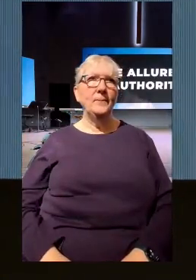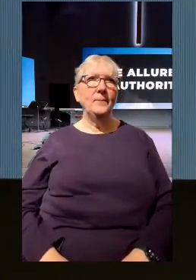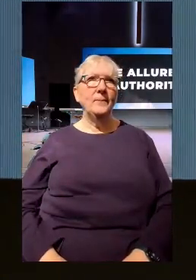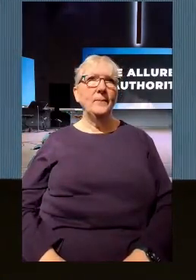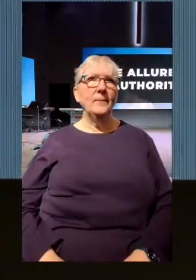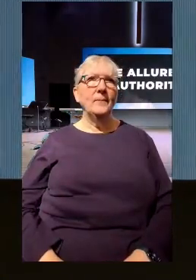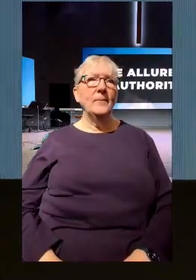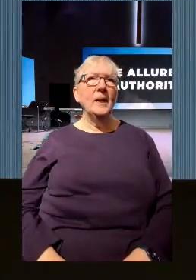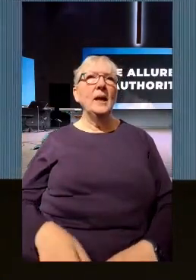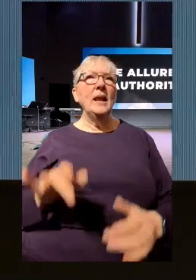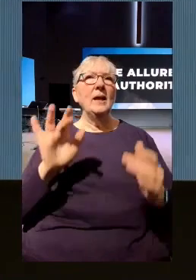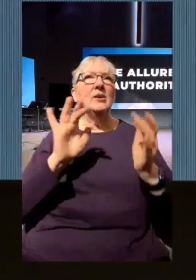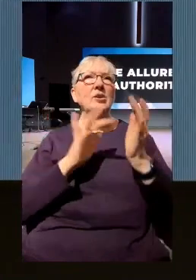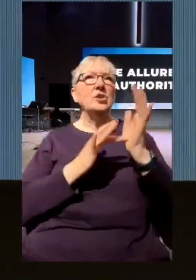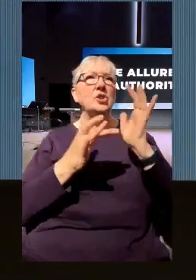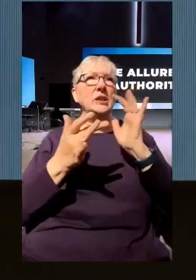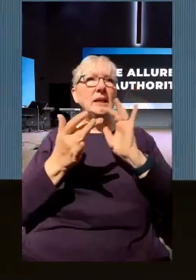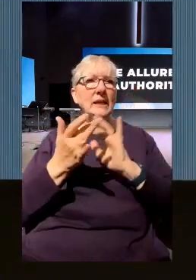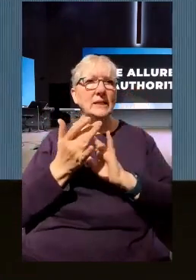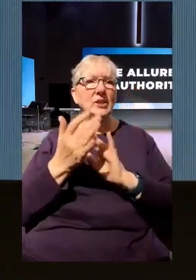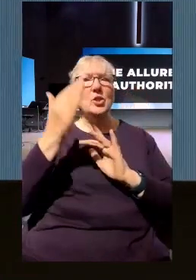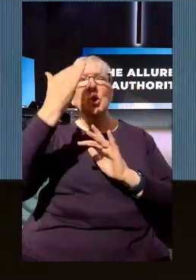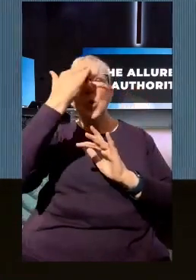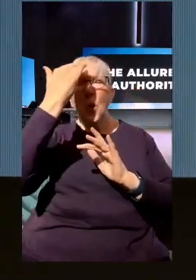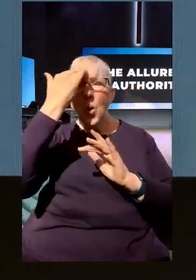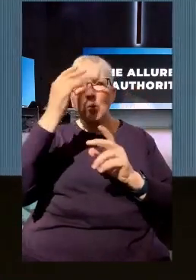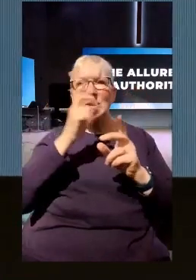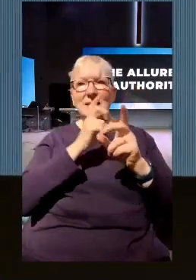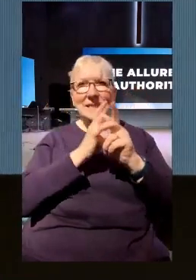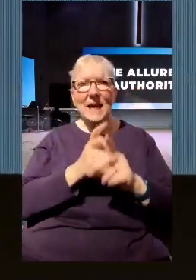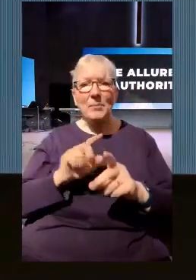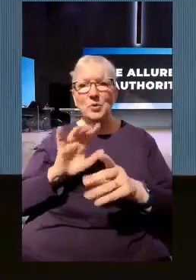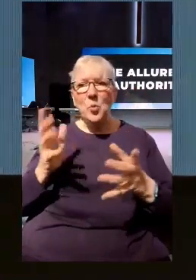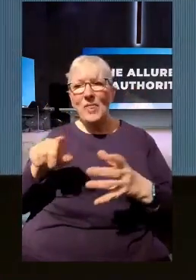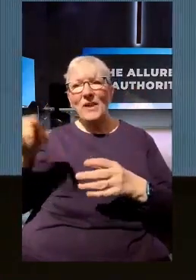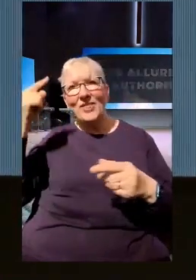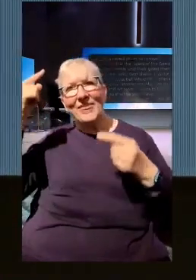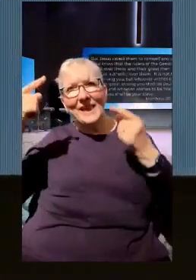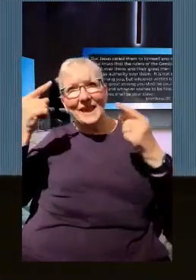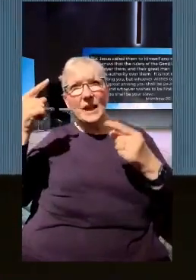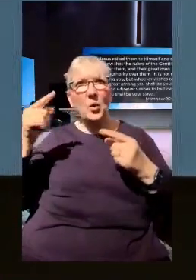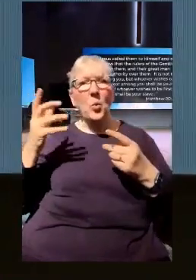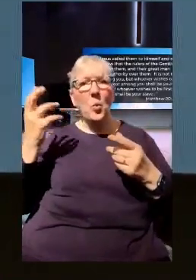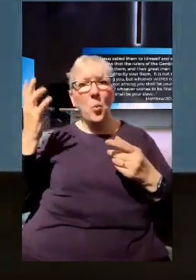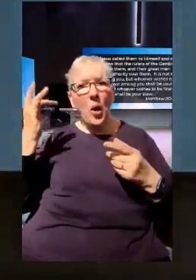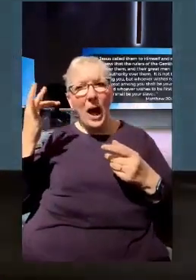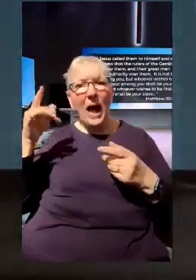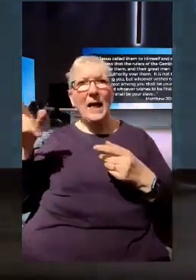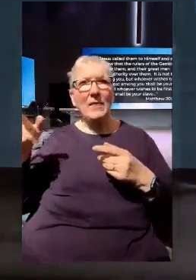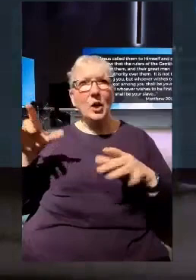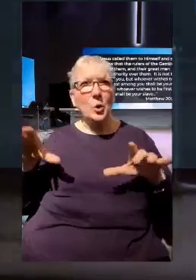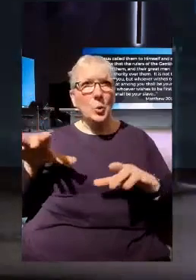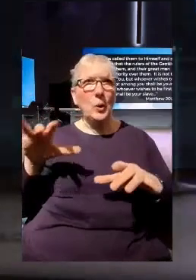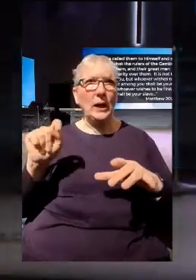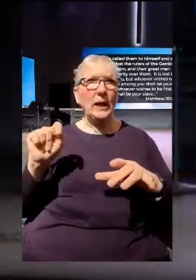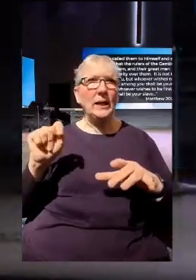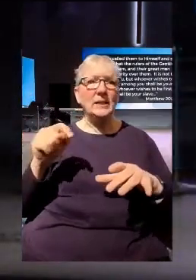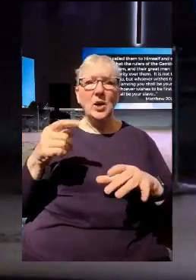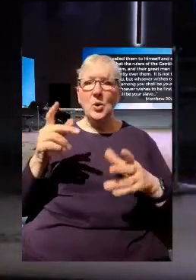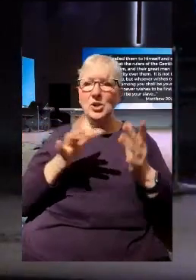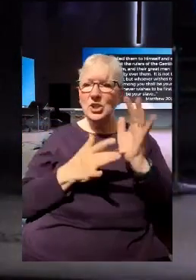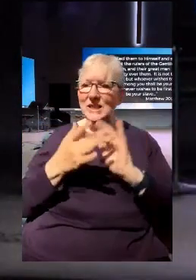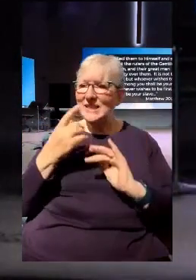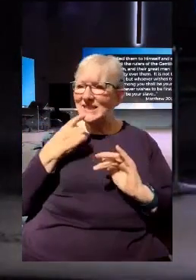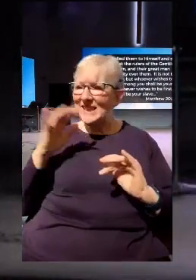Now, Jesus knows the disciples' thoughts and their motivations, and here's how he responds. But Jesus called them to himself, and he said, "You know that